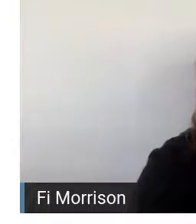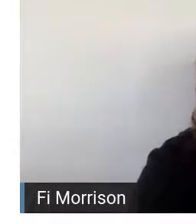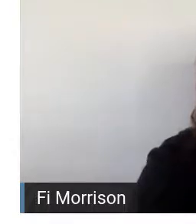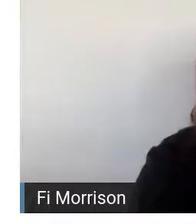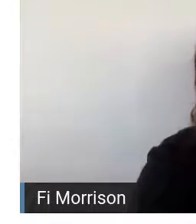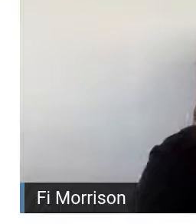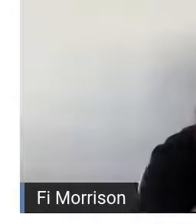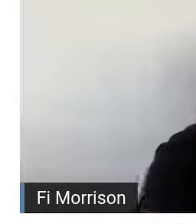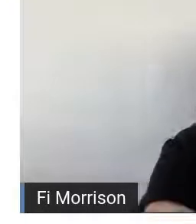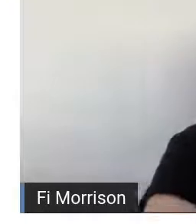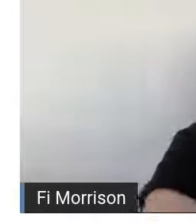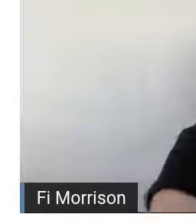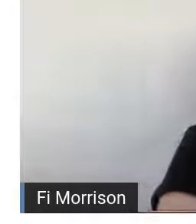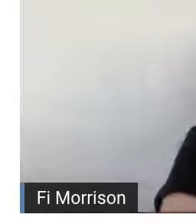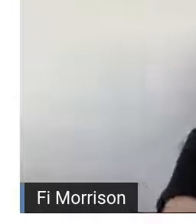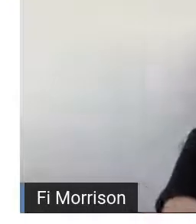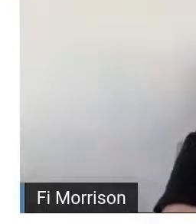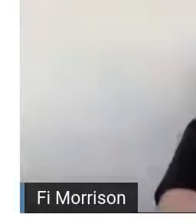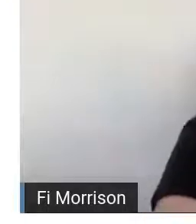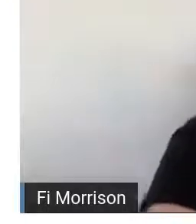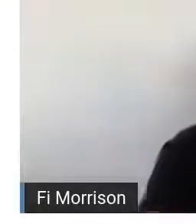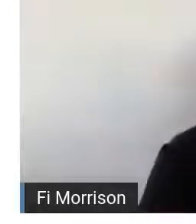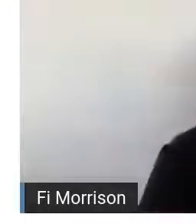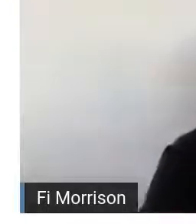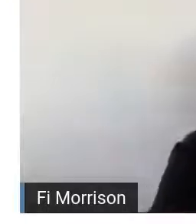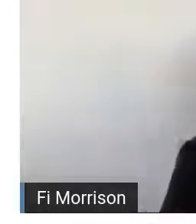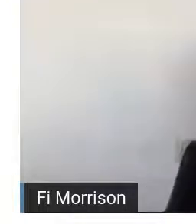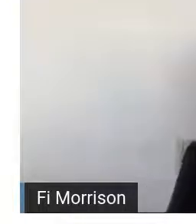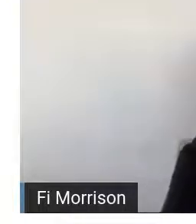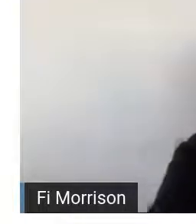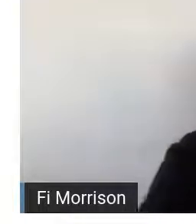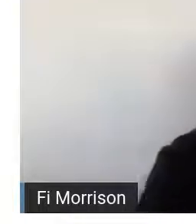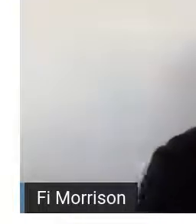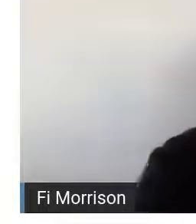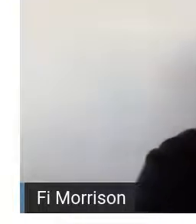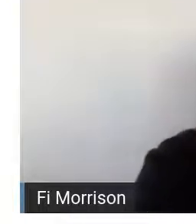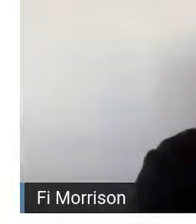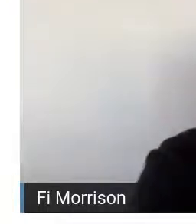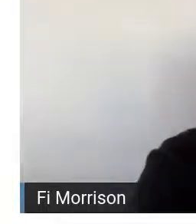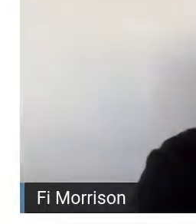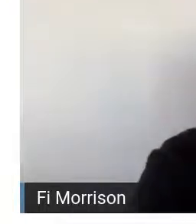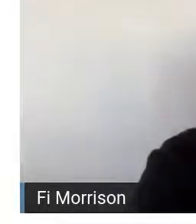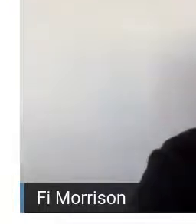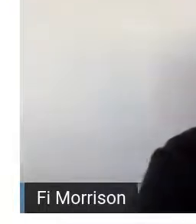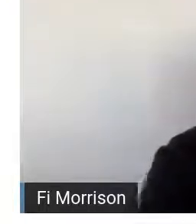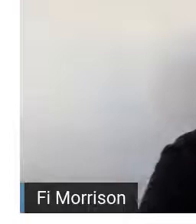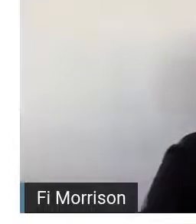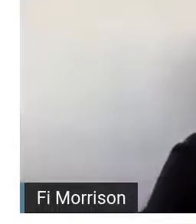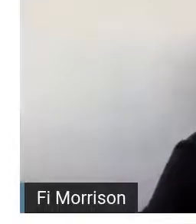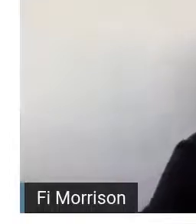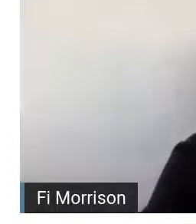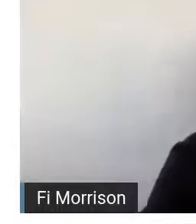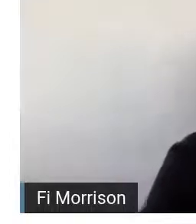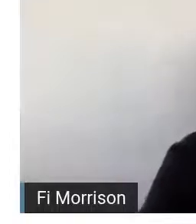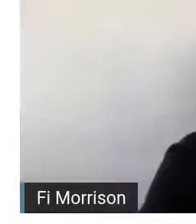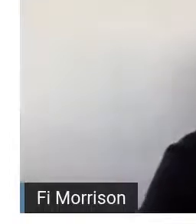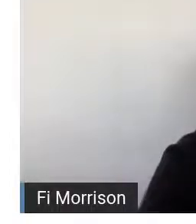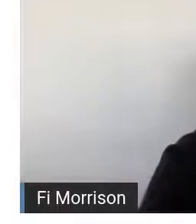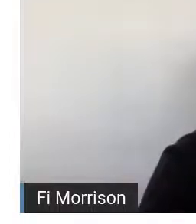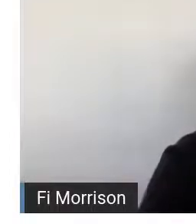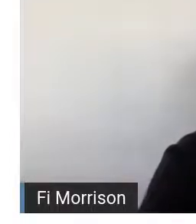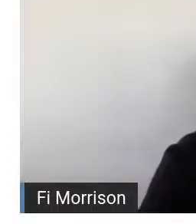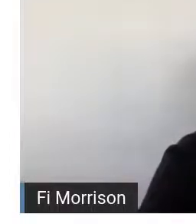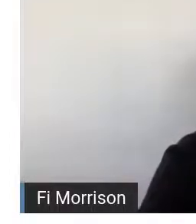Me, I'm interested. Sign up. I'm jumping on. Sign up. But it's such a